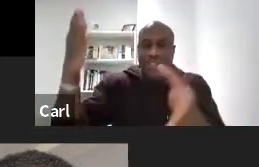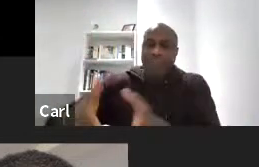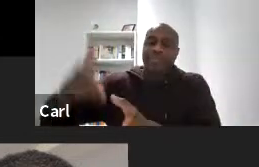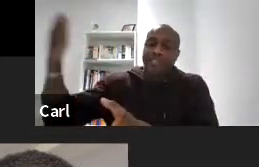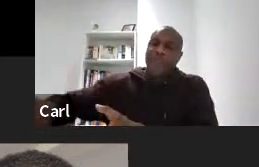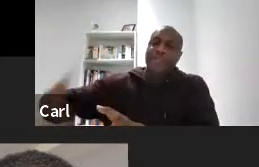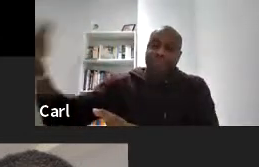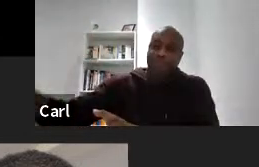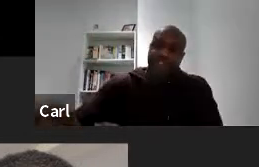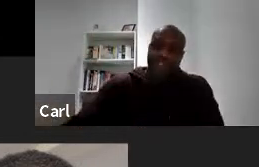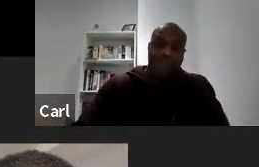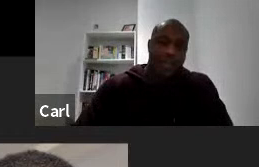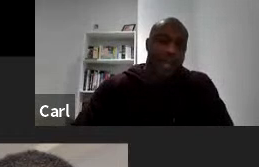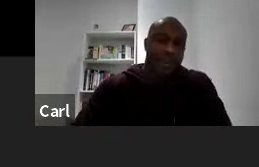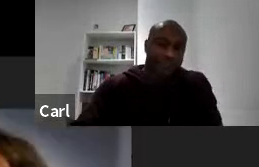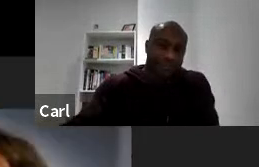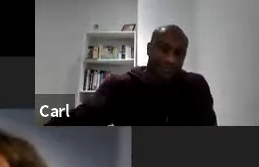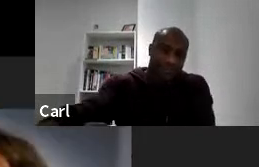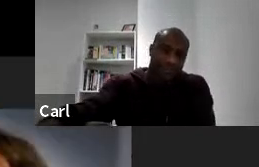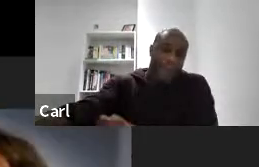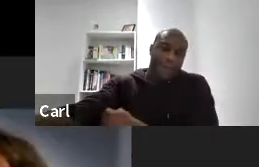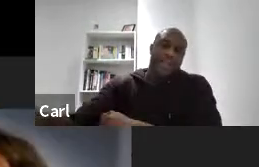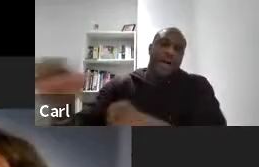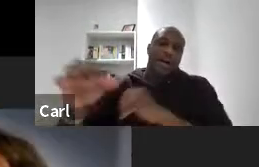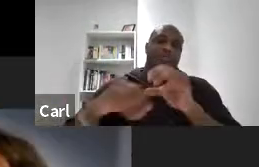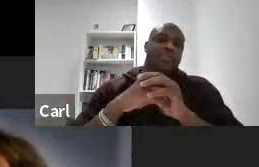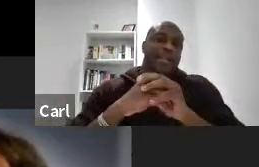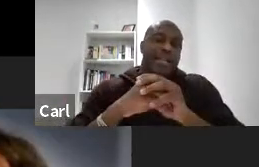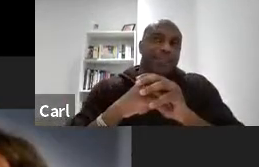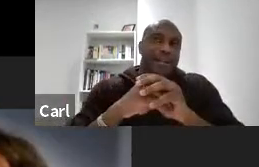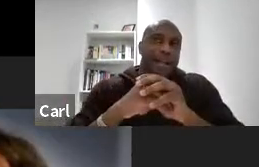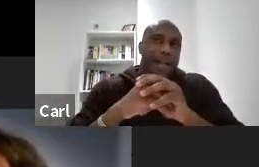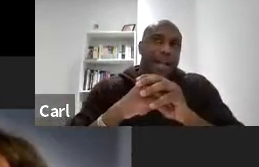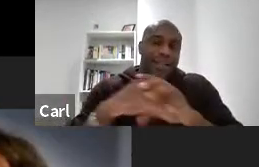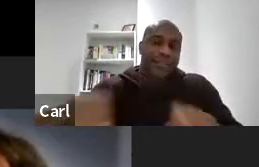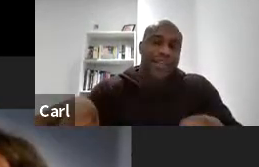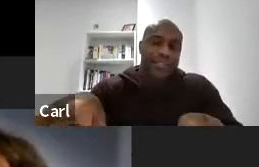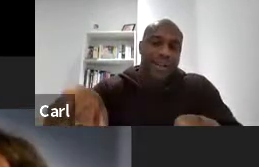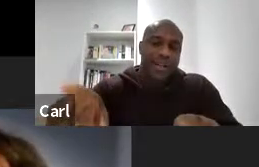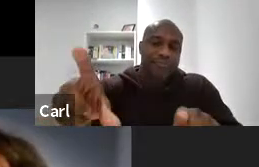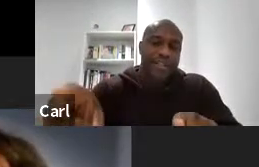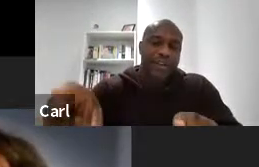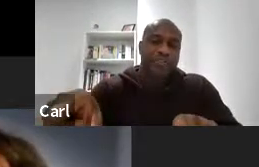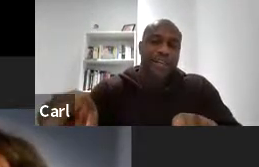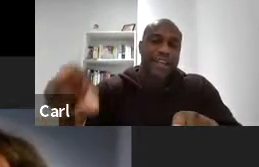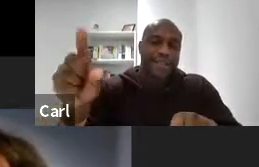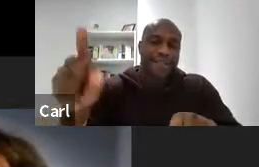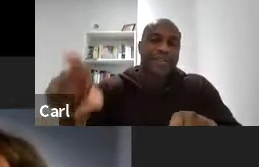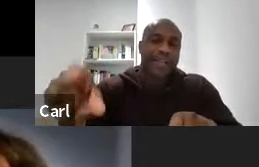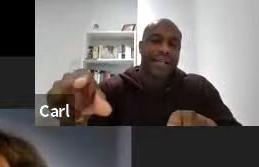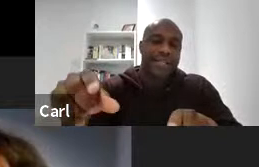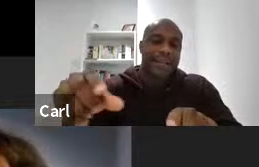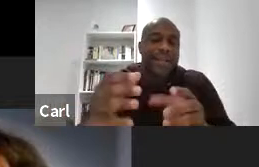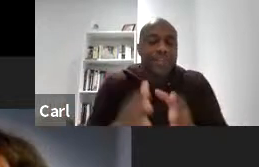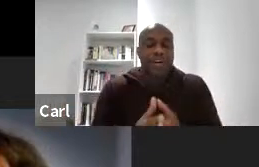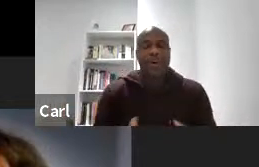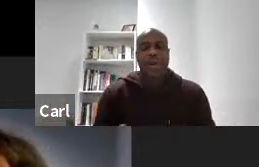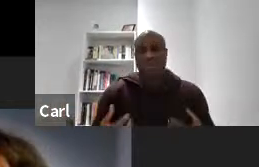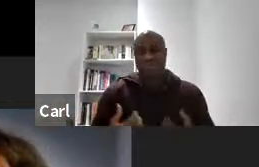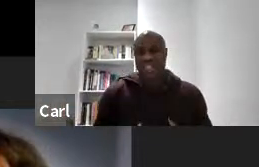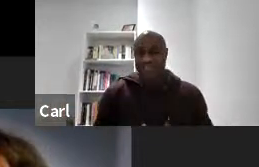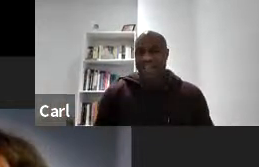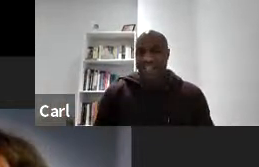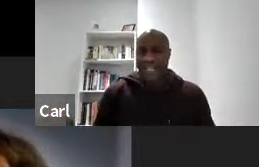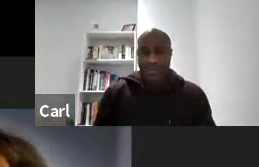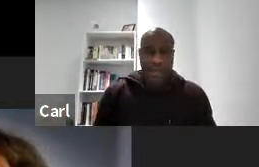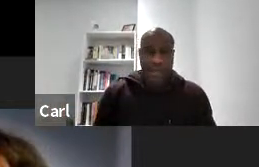about the different types of prototypes you can have. Because ultimately, and this guy, Reid Hoffman, he founded LinkedIn, but he's got a quote